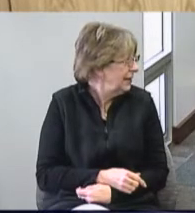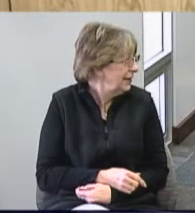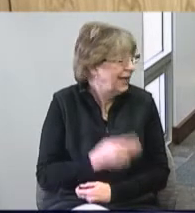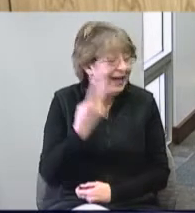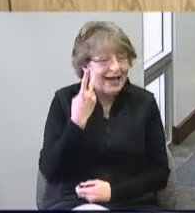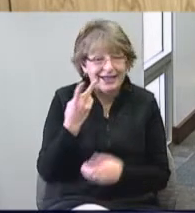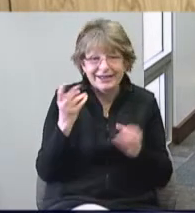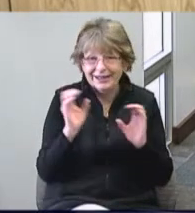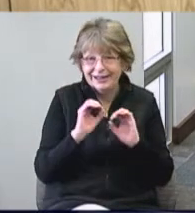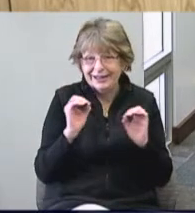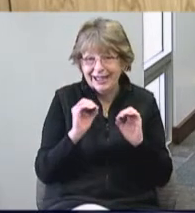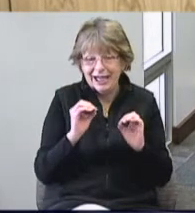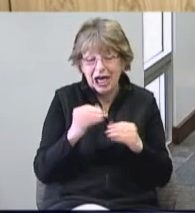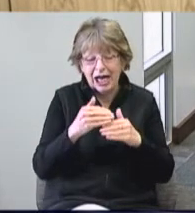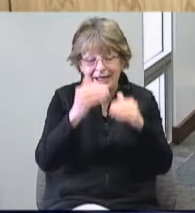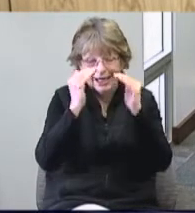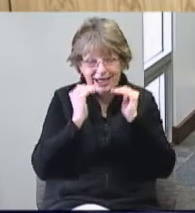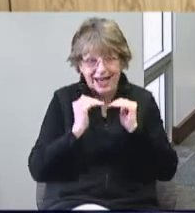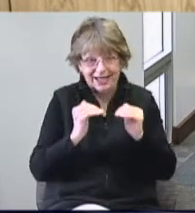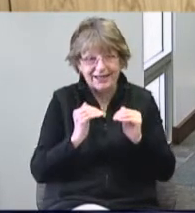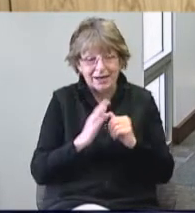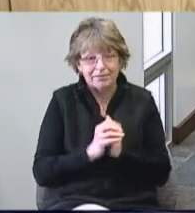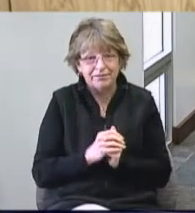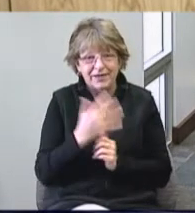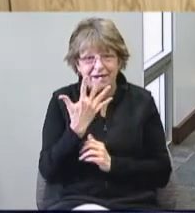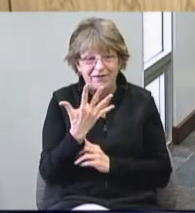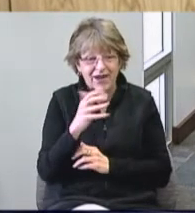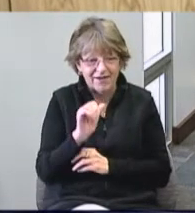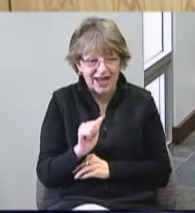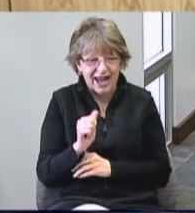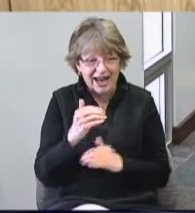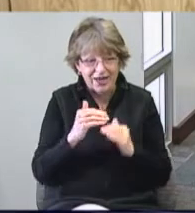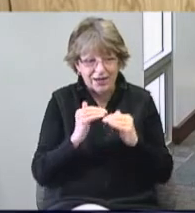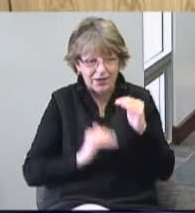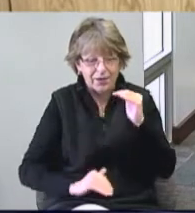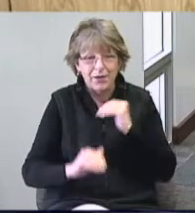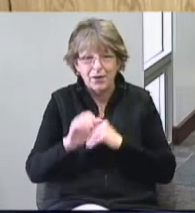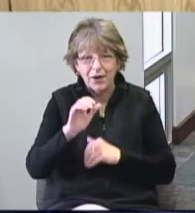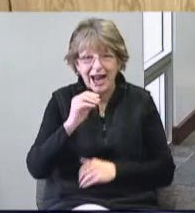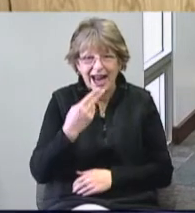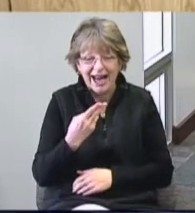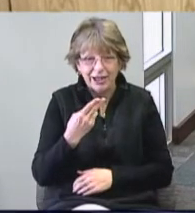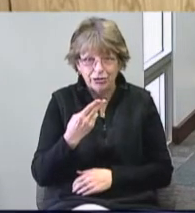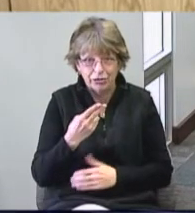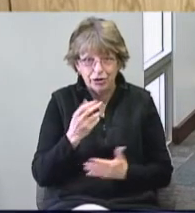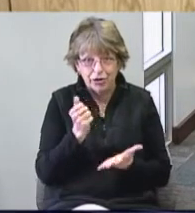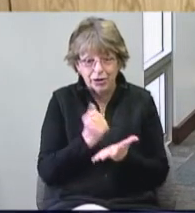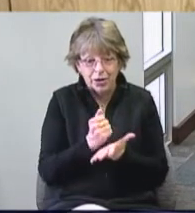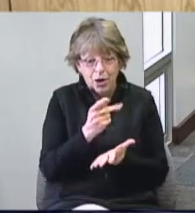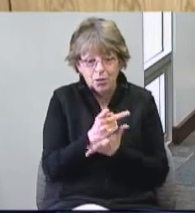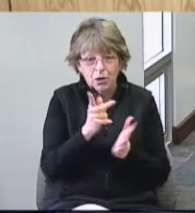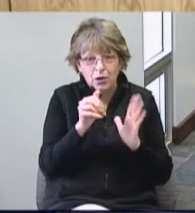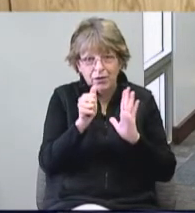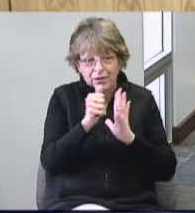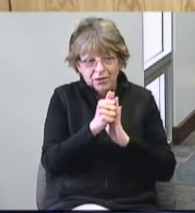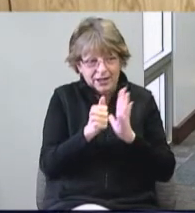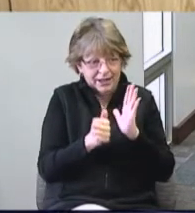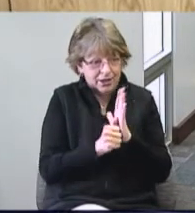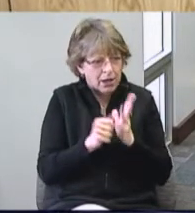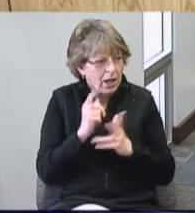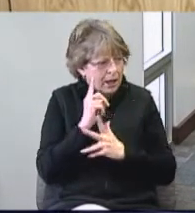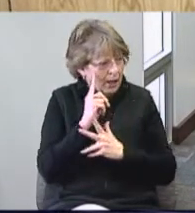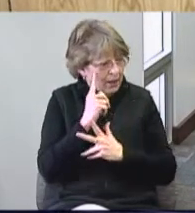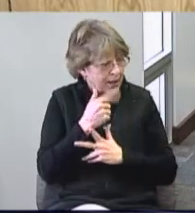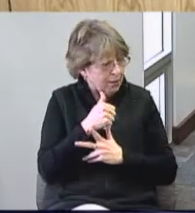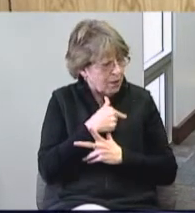Seeing none, please call the next item. Item 5A through H, consent agenda. And I believe we